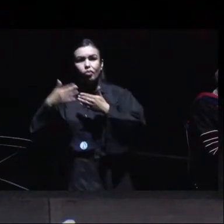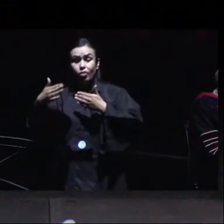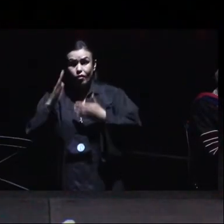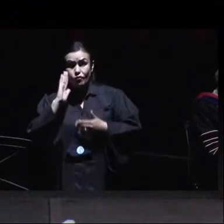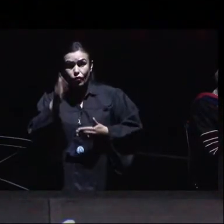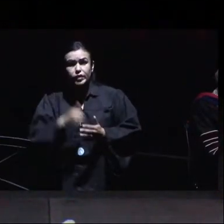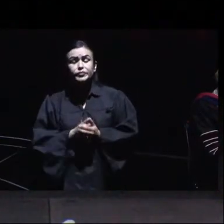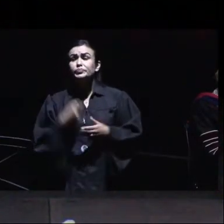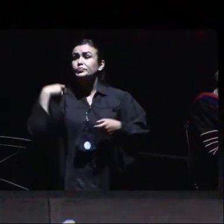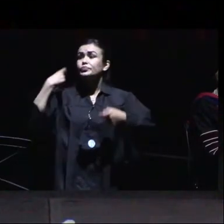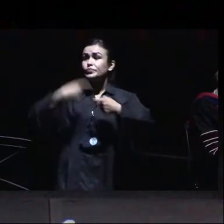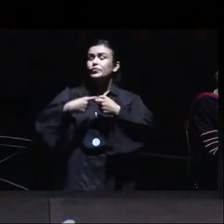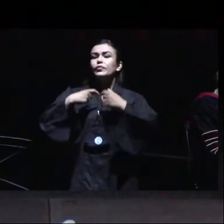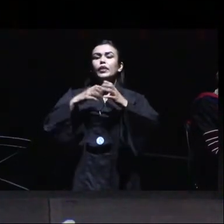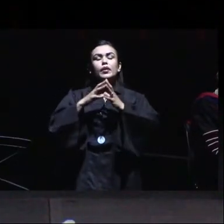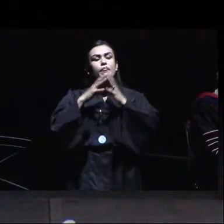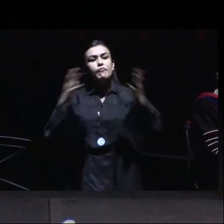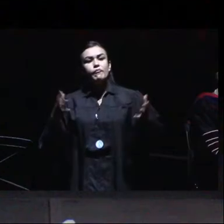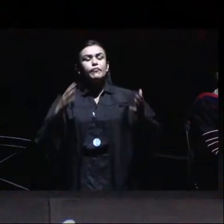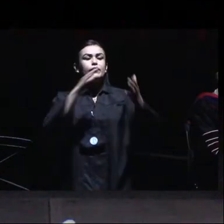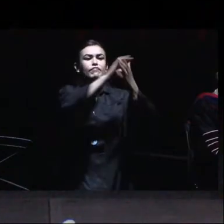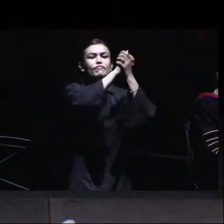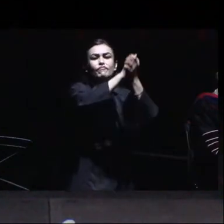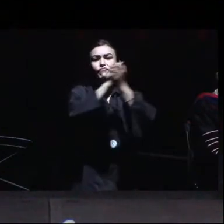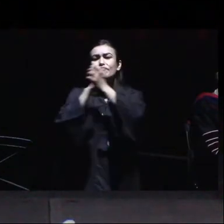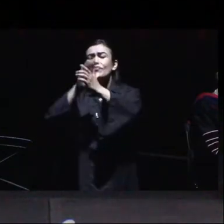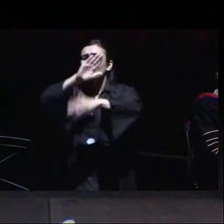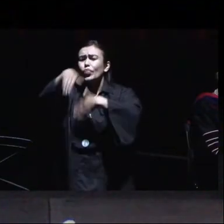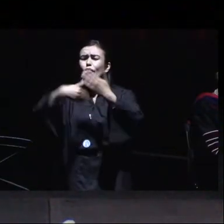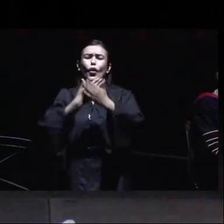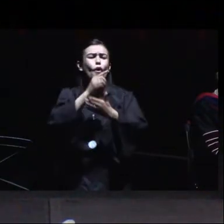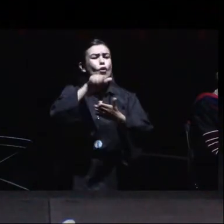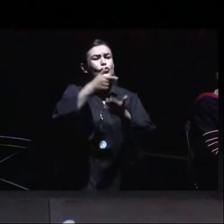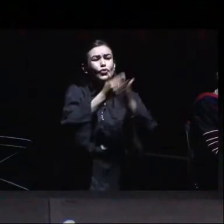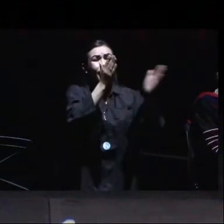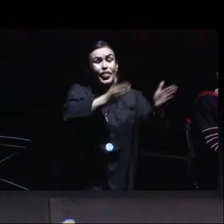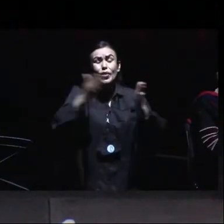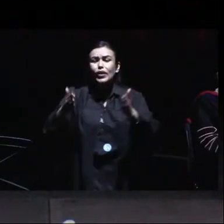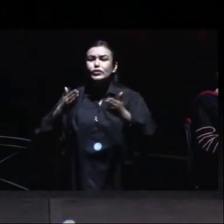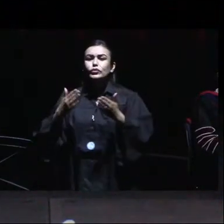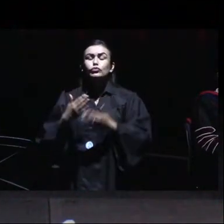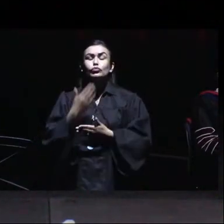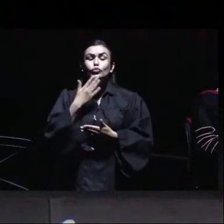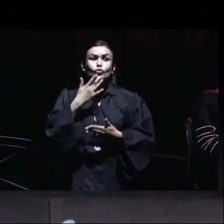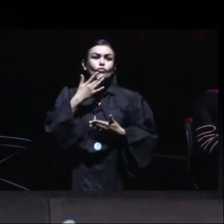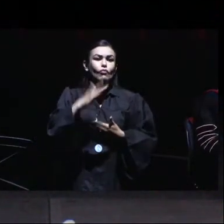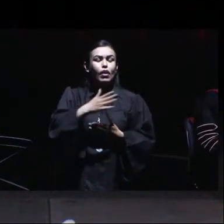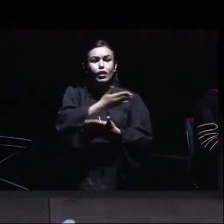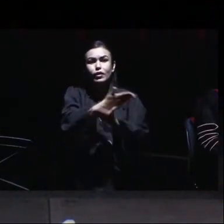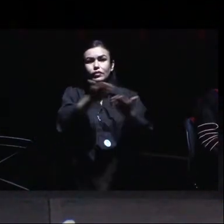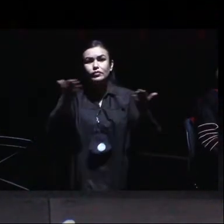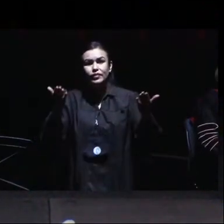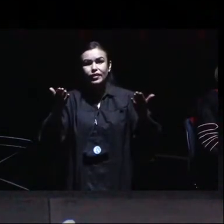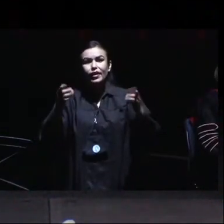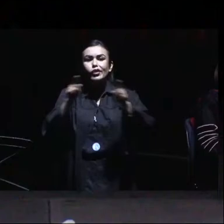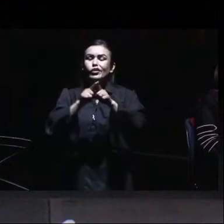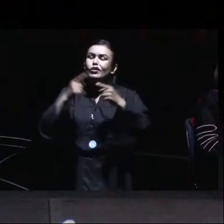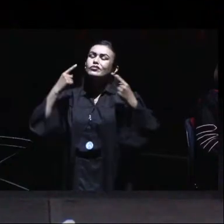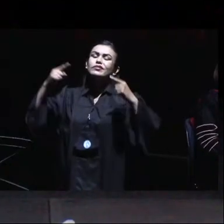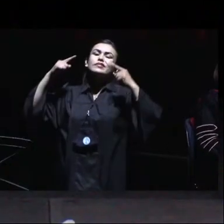Muchas felicidades a todos los graduandos. Les deseo mucha suerte. pero sobre todo, mucho